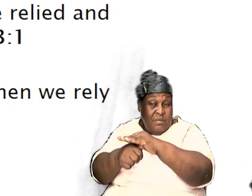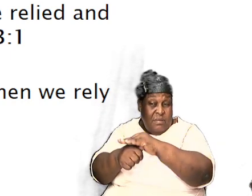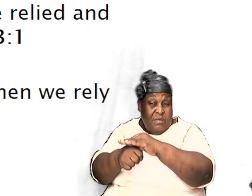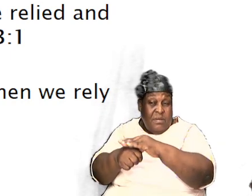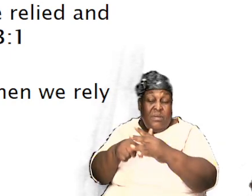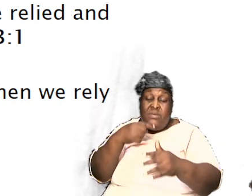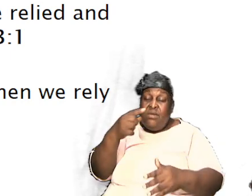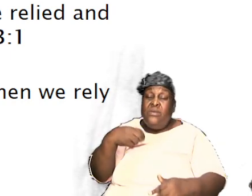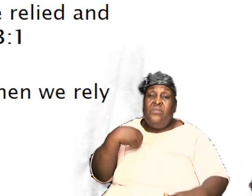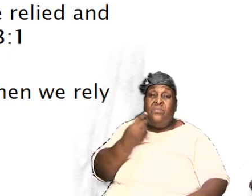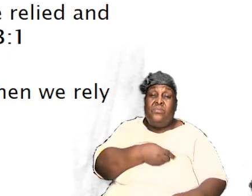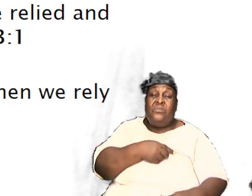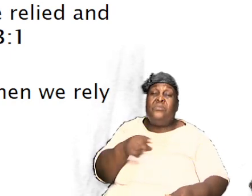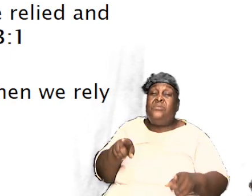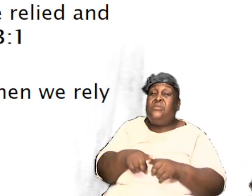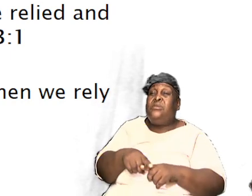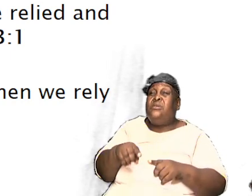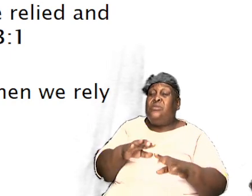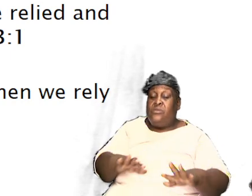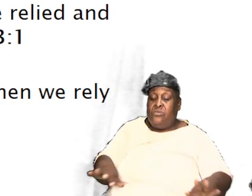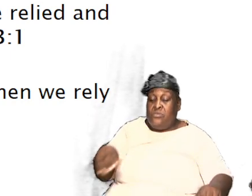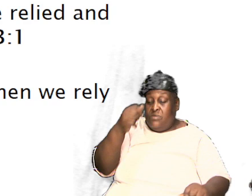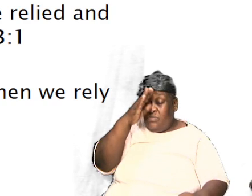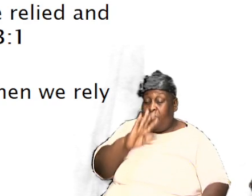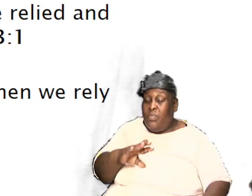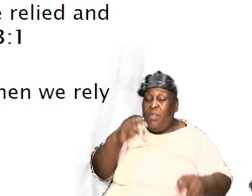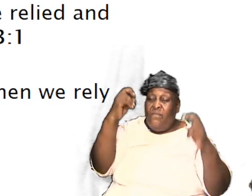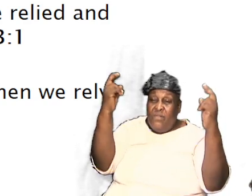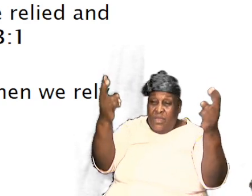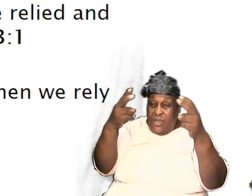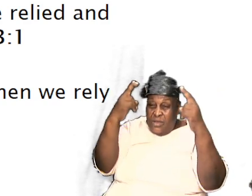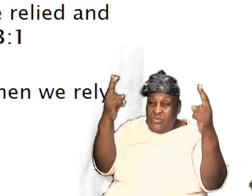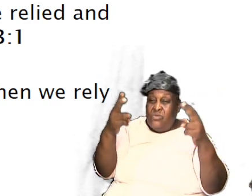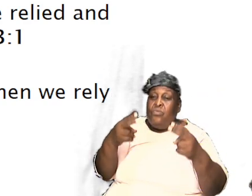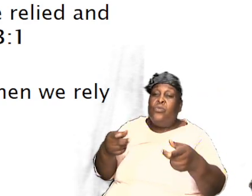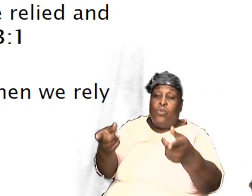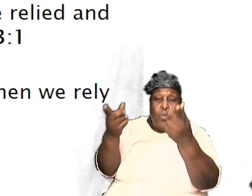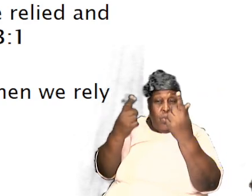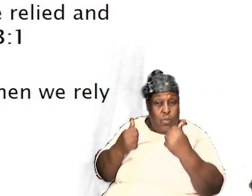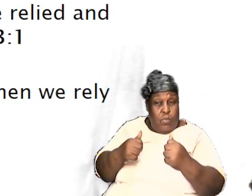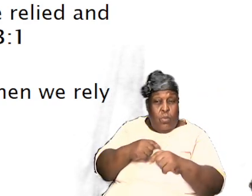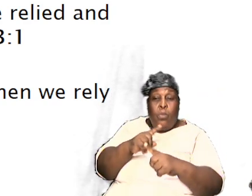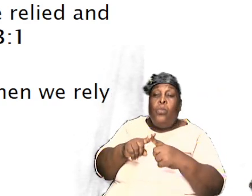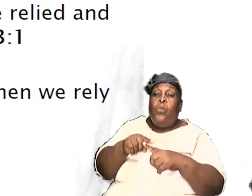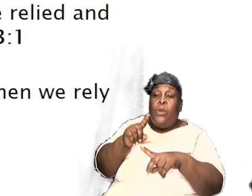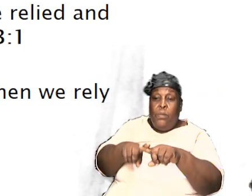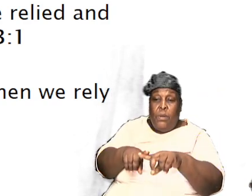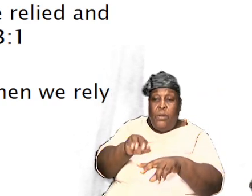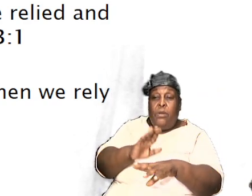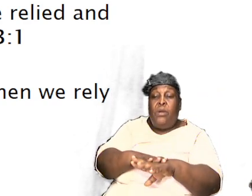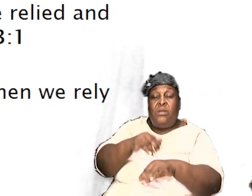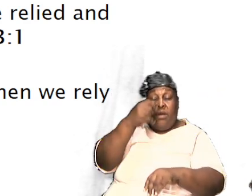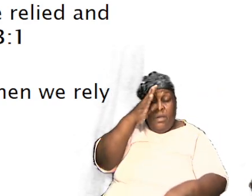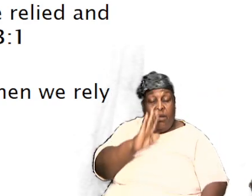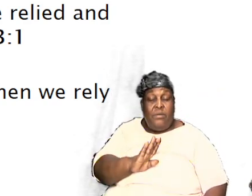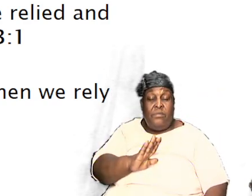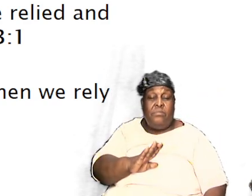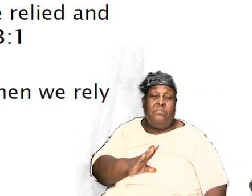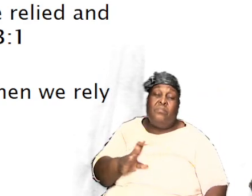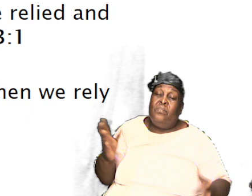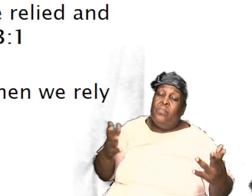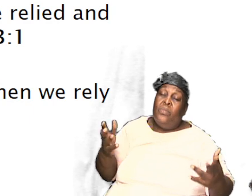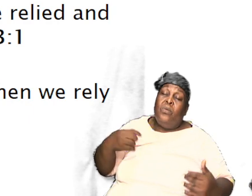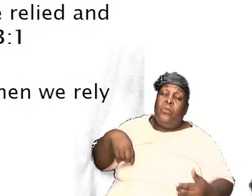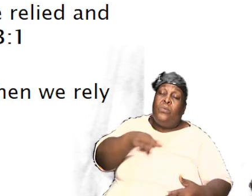of God, victory will only be guaranteed when we rely on the Lord.